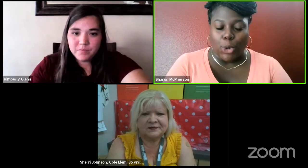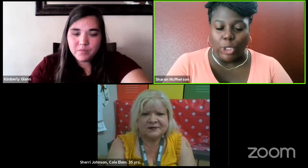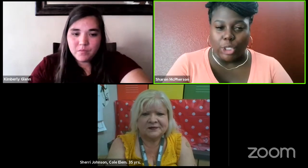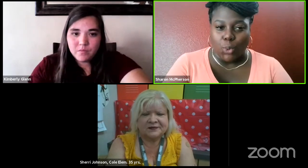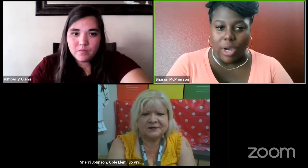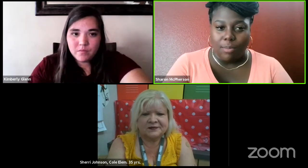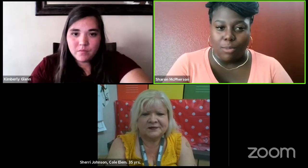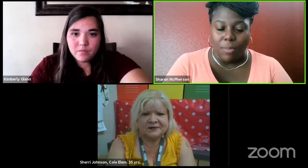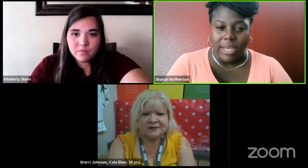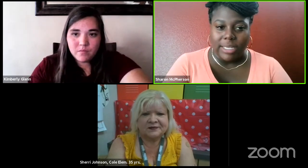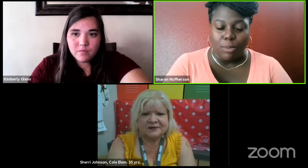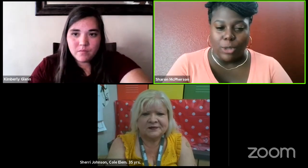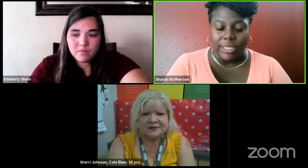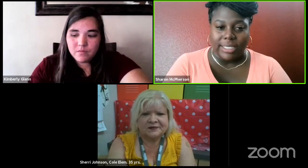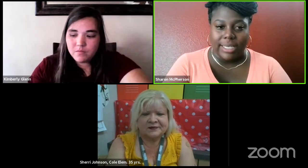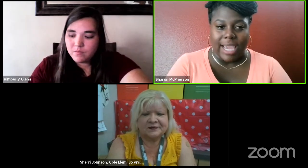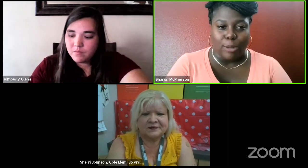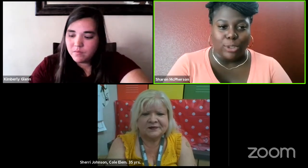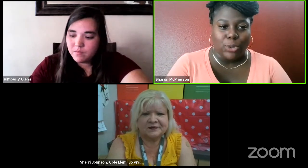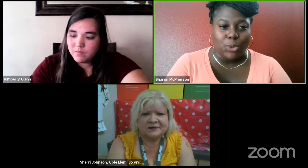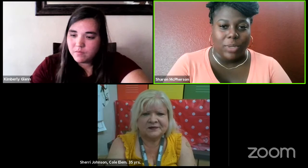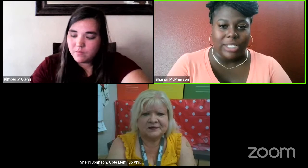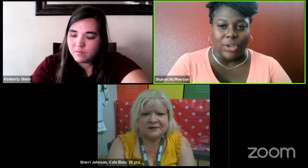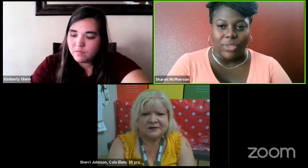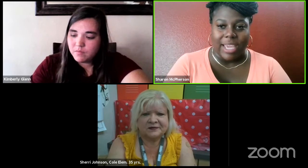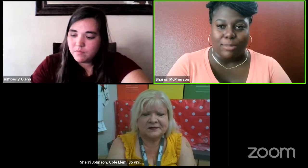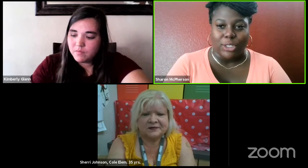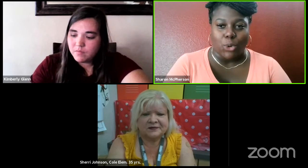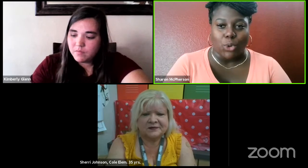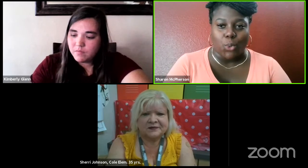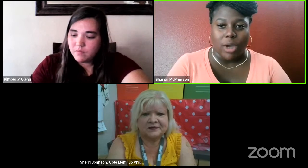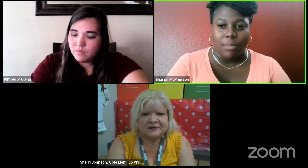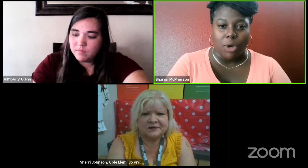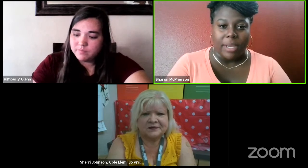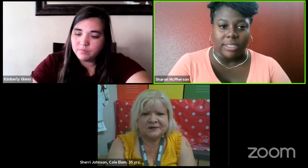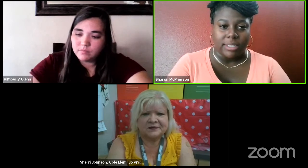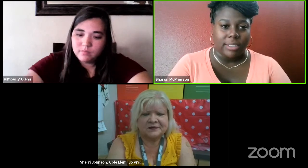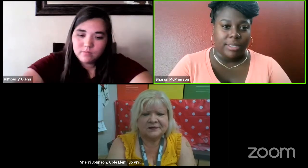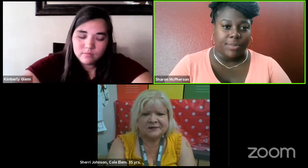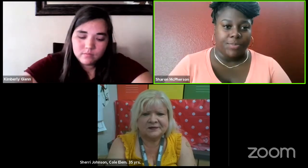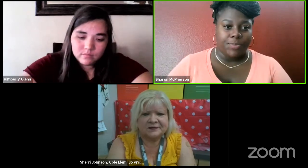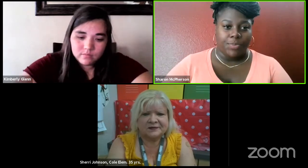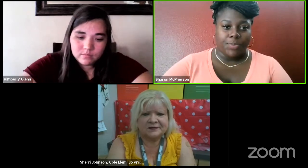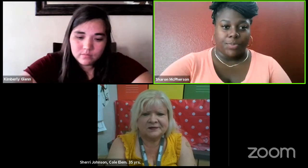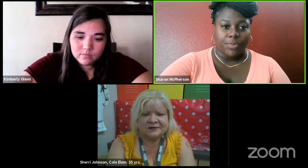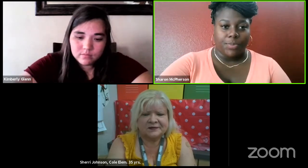Okay, hold on just one moment. I'm going to see how soon we can start the game. Just hold on one moment.